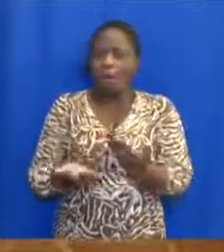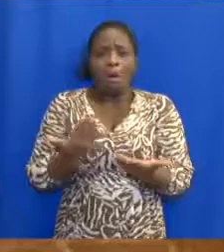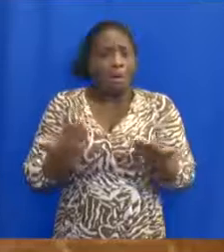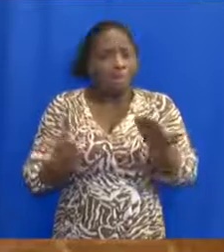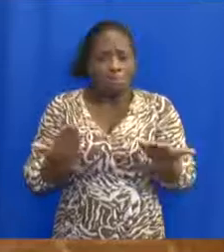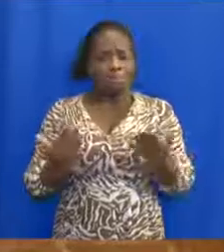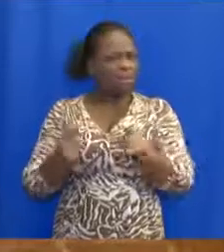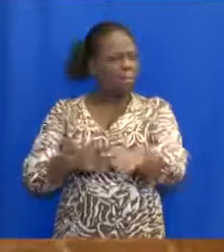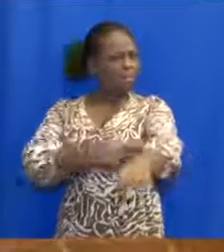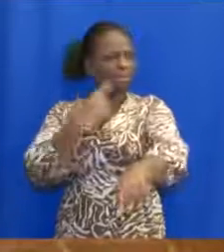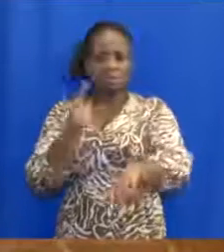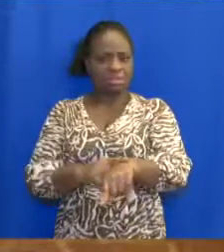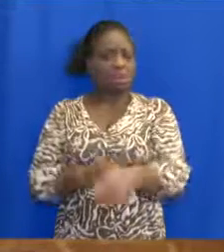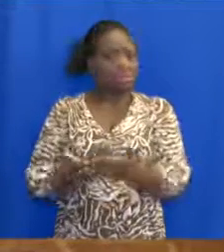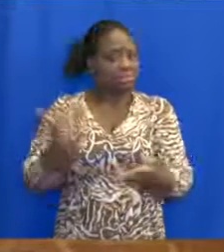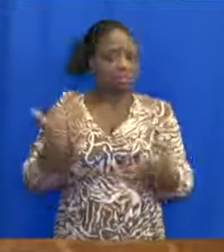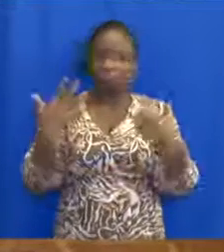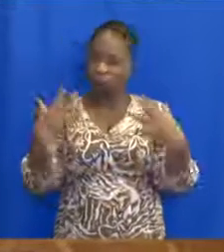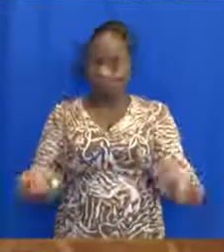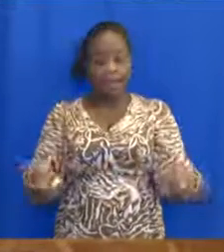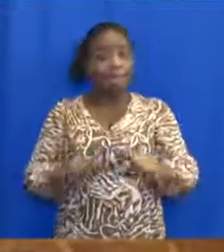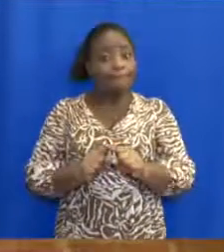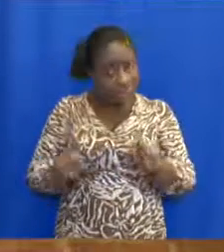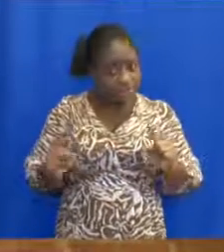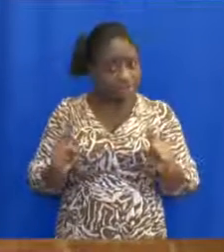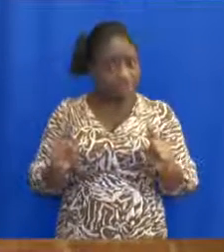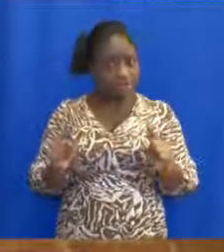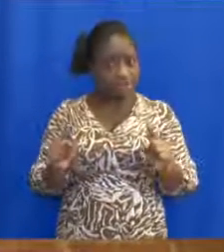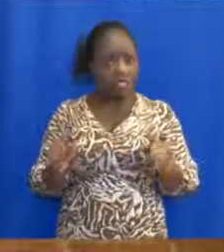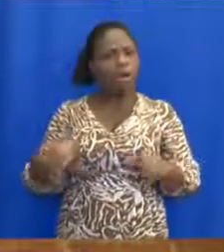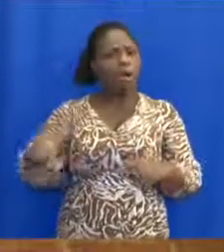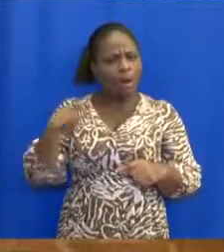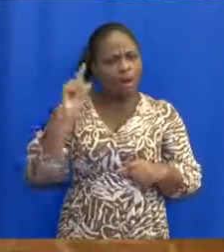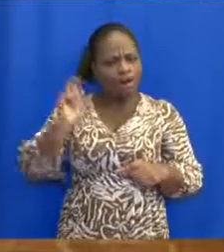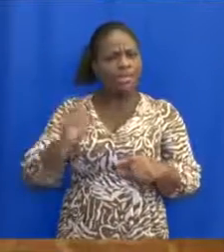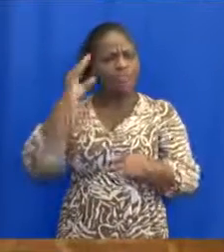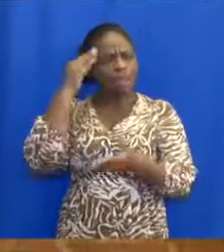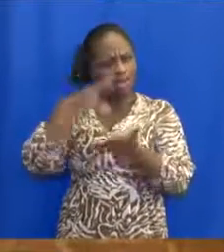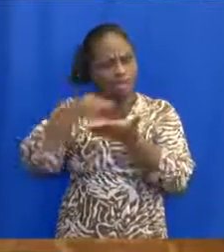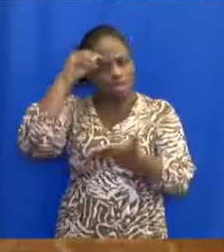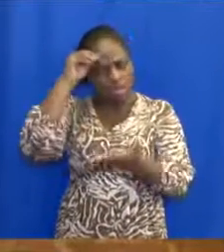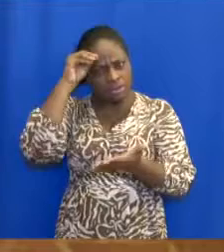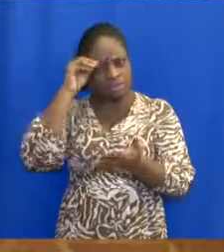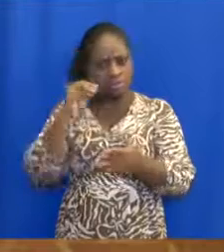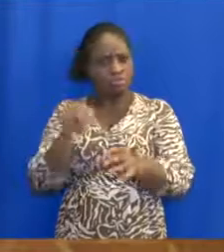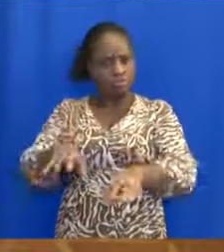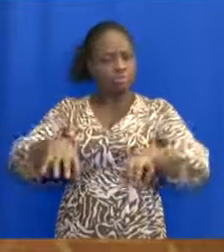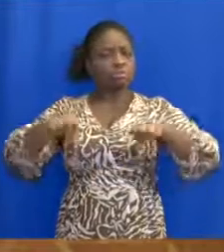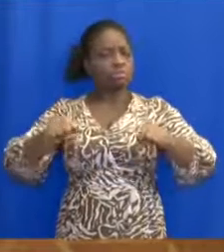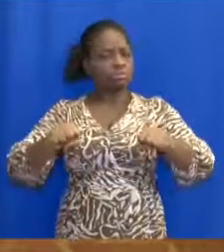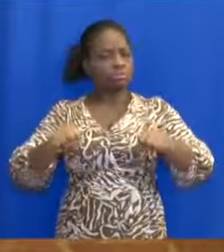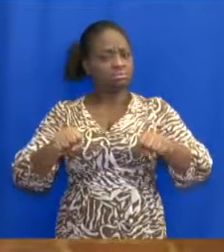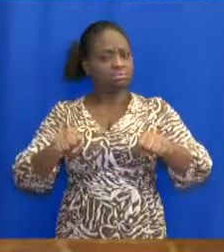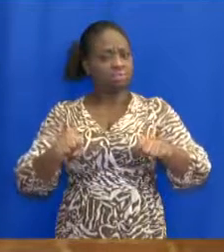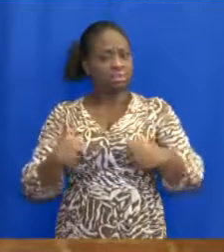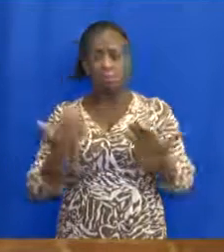take even longer. Until then, we have to learn to adapt to the conditions. It